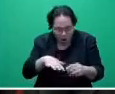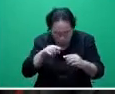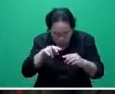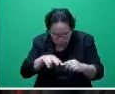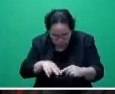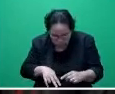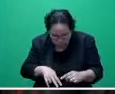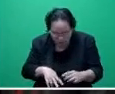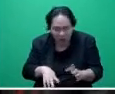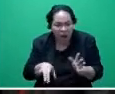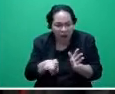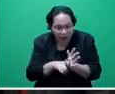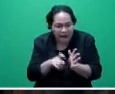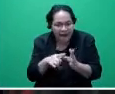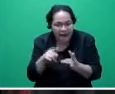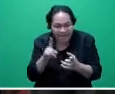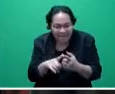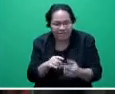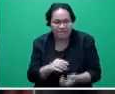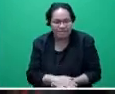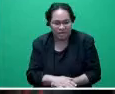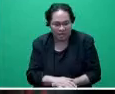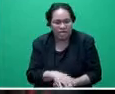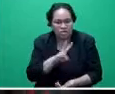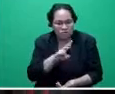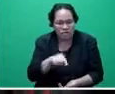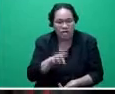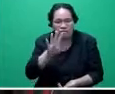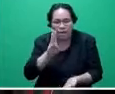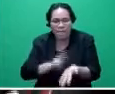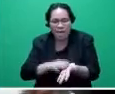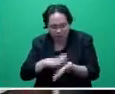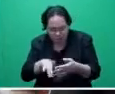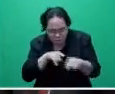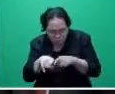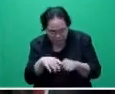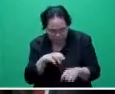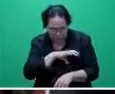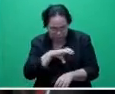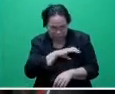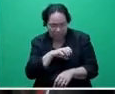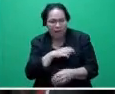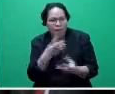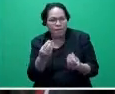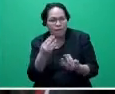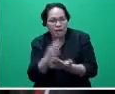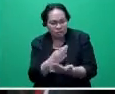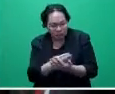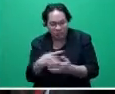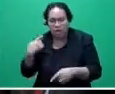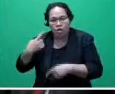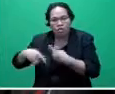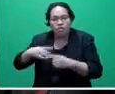about 2.24 million in R. Most of these R or rare budgets have been ongoing since